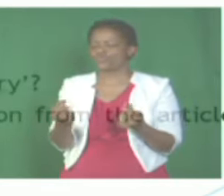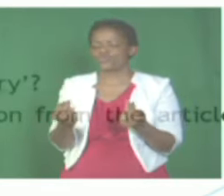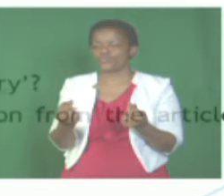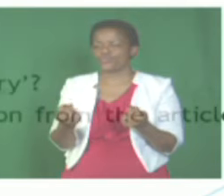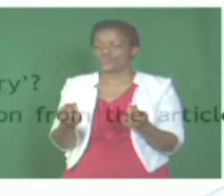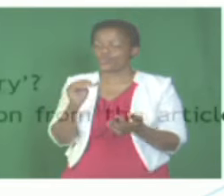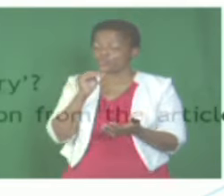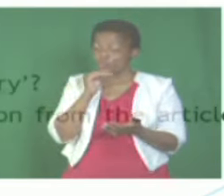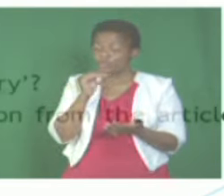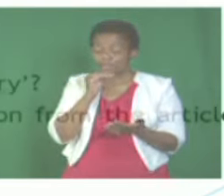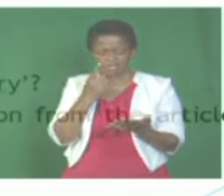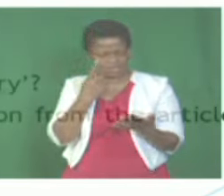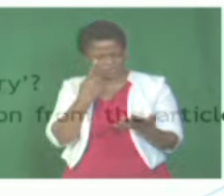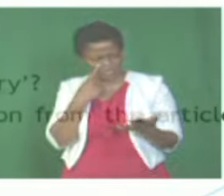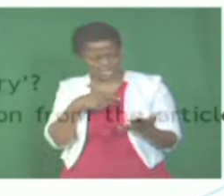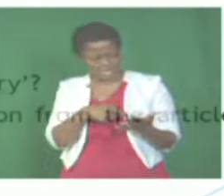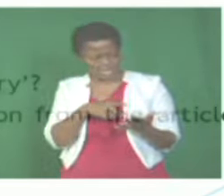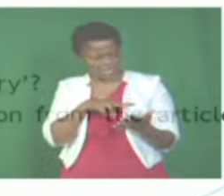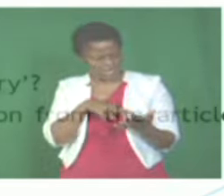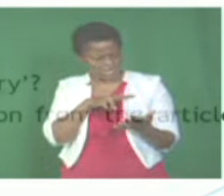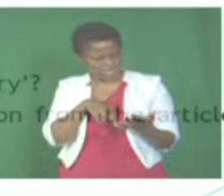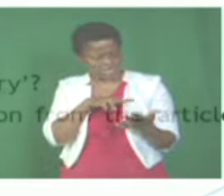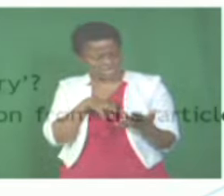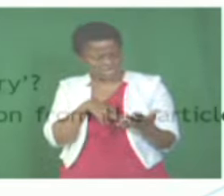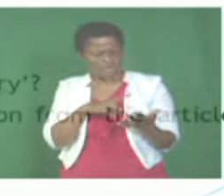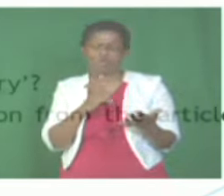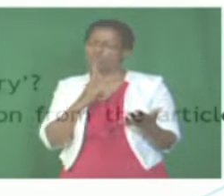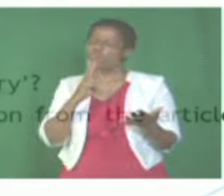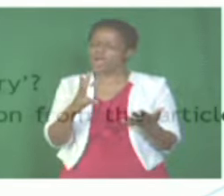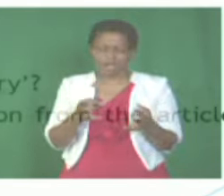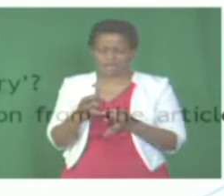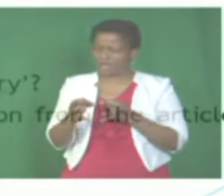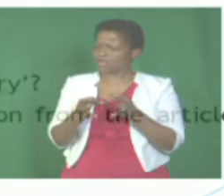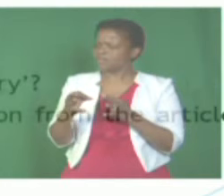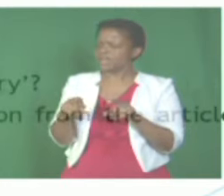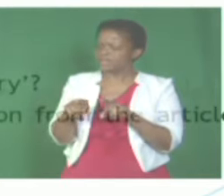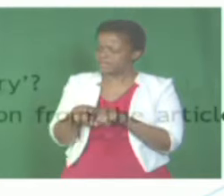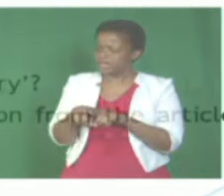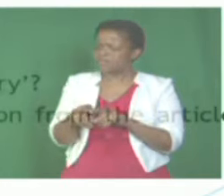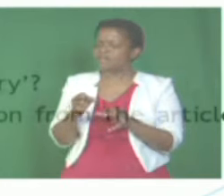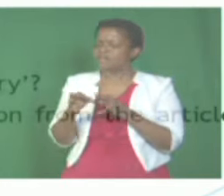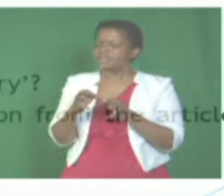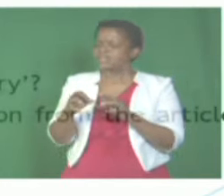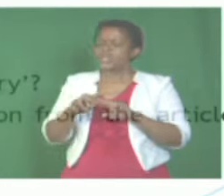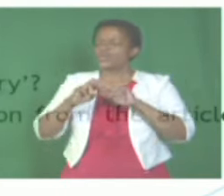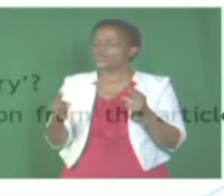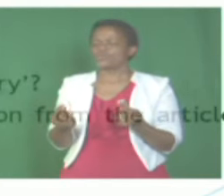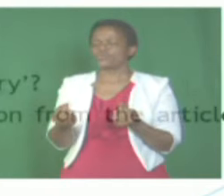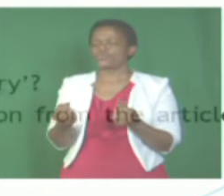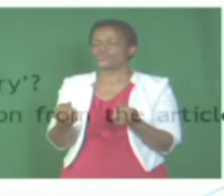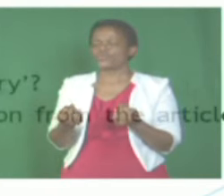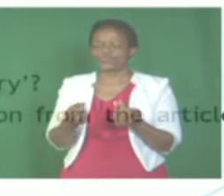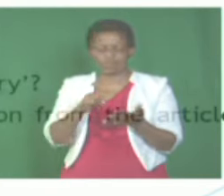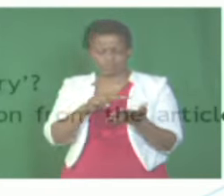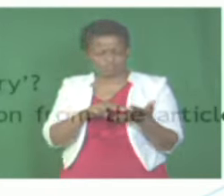to notice what is in the text that will make you see that this is not a new practice. You may go to